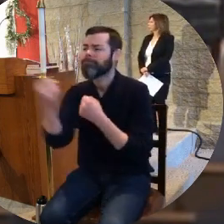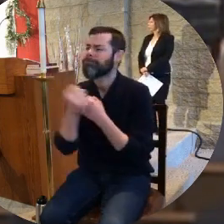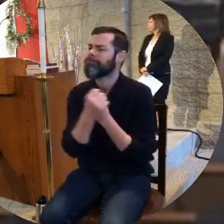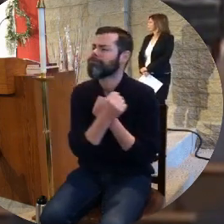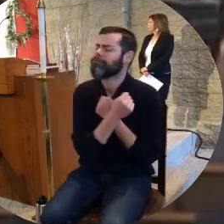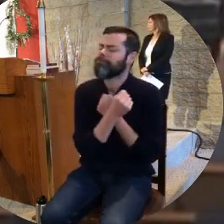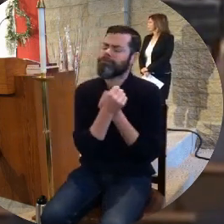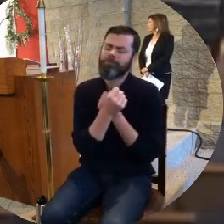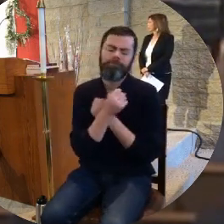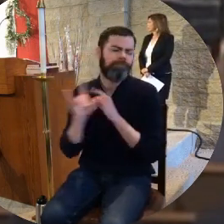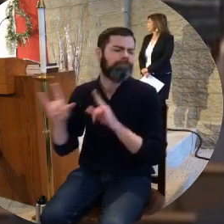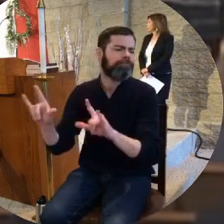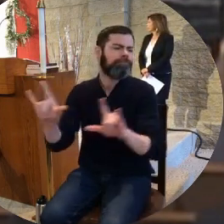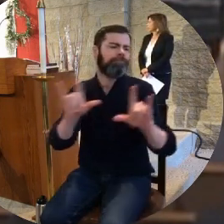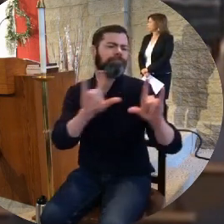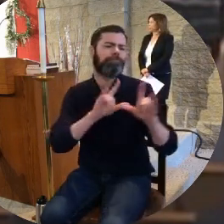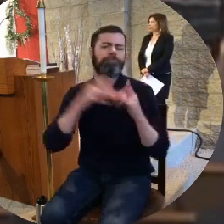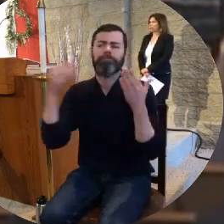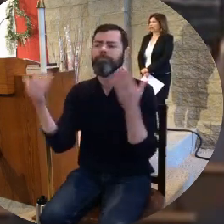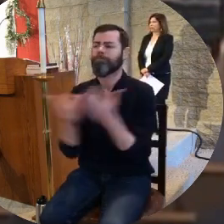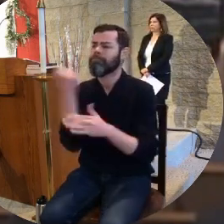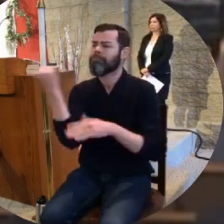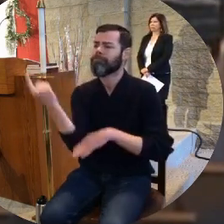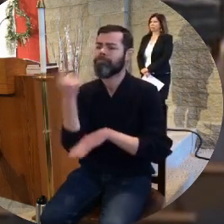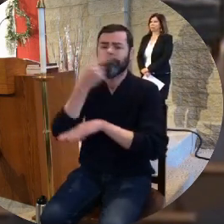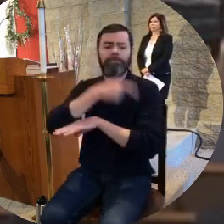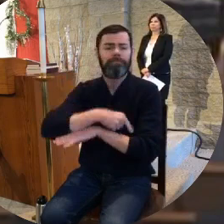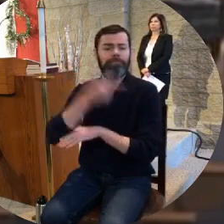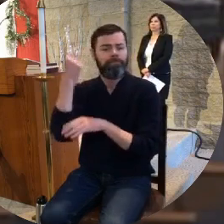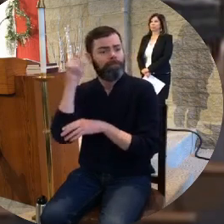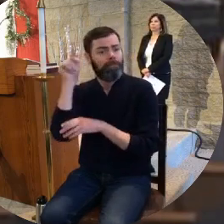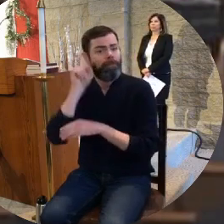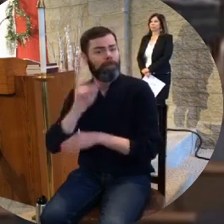love. It's gonna be a new day for you.